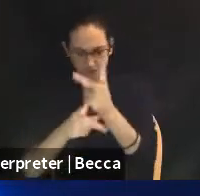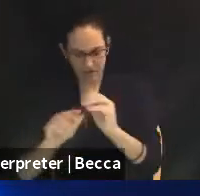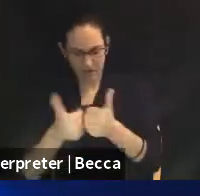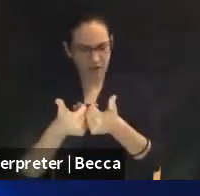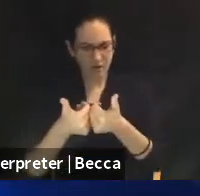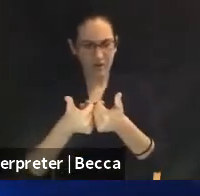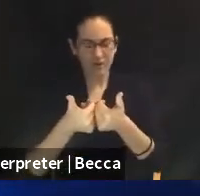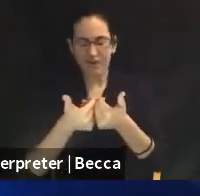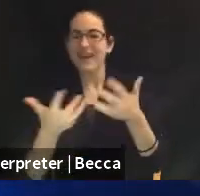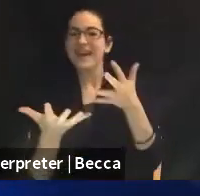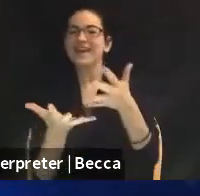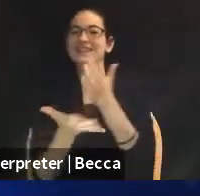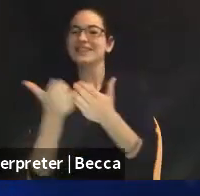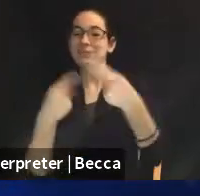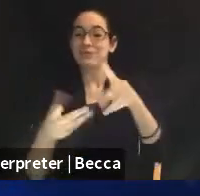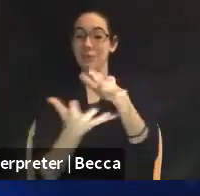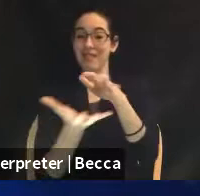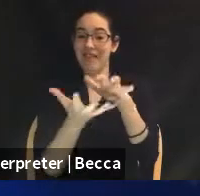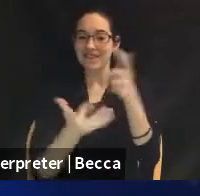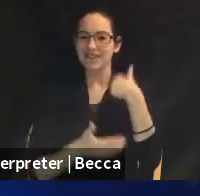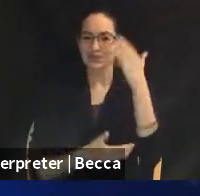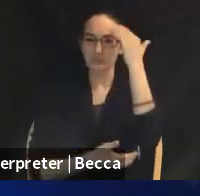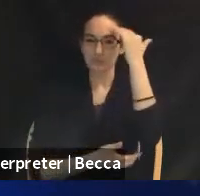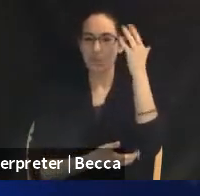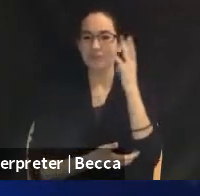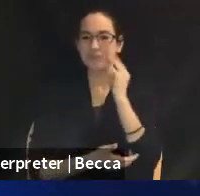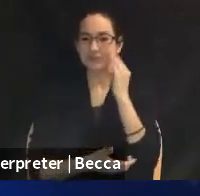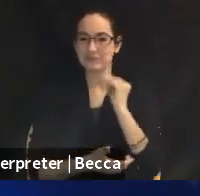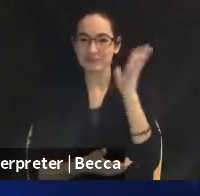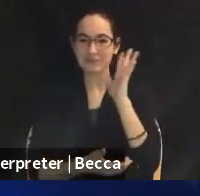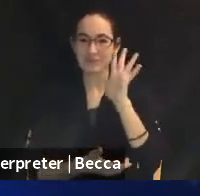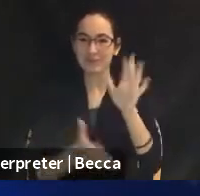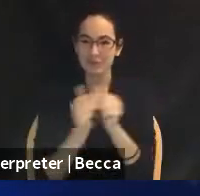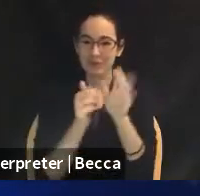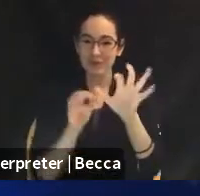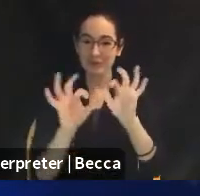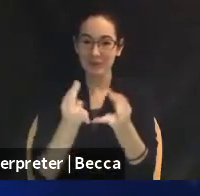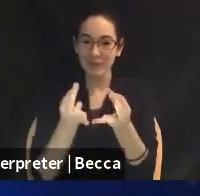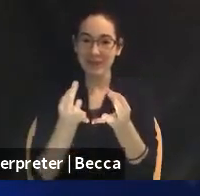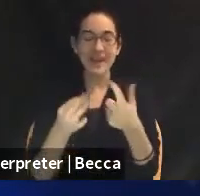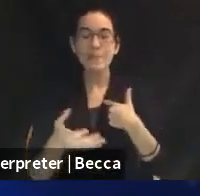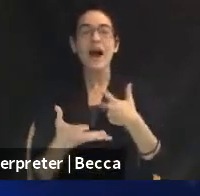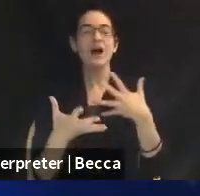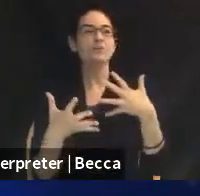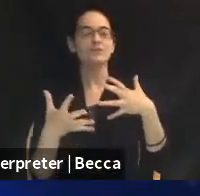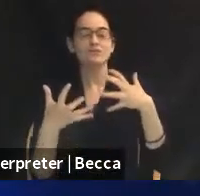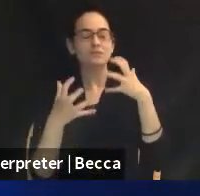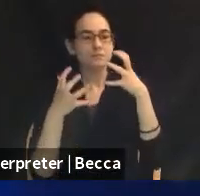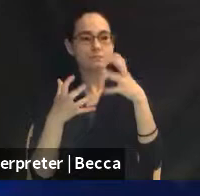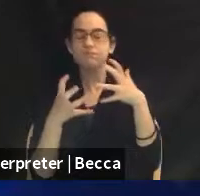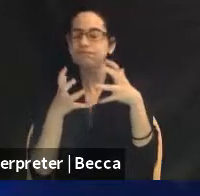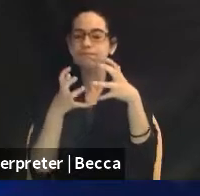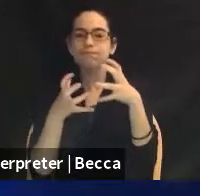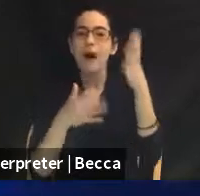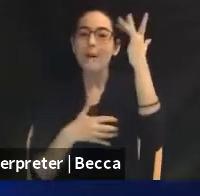Some of you are laughing because your families are like that. But it drove me nuts because I don't like to owe anybody anything.